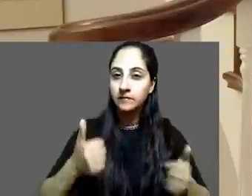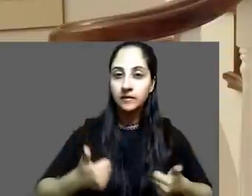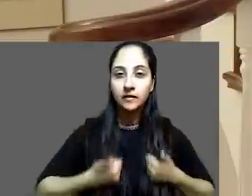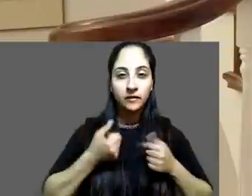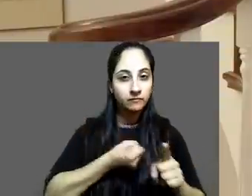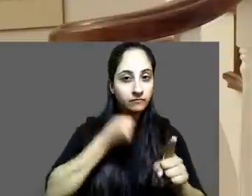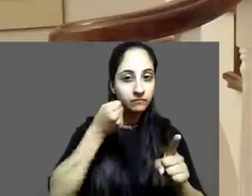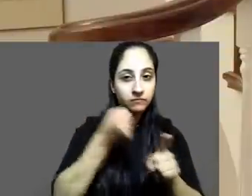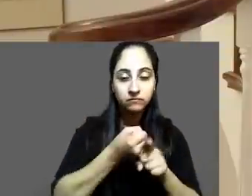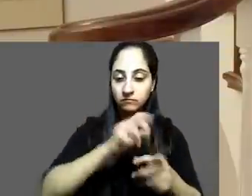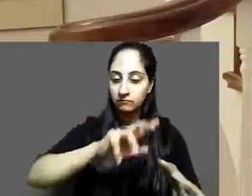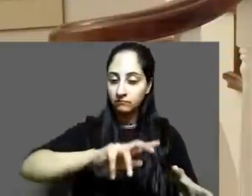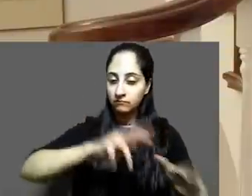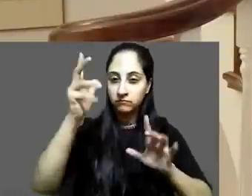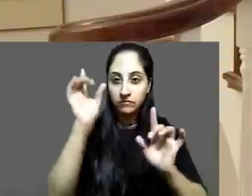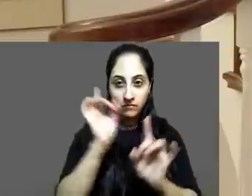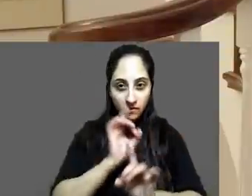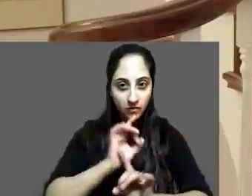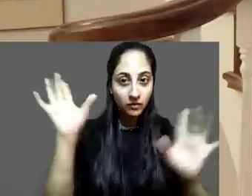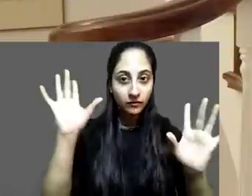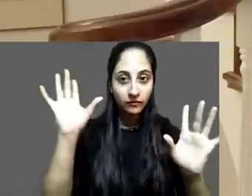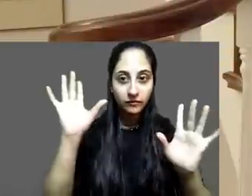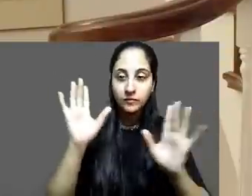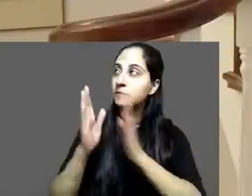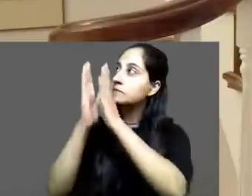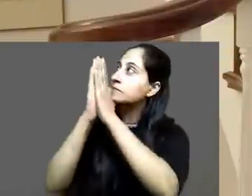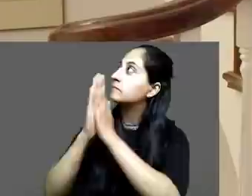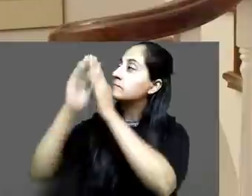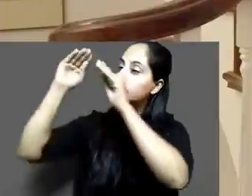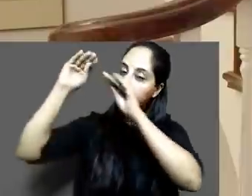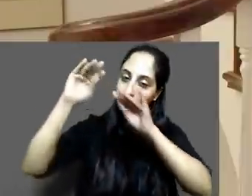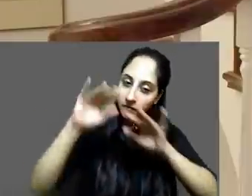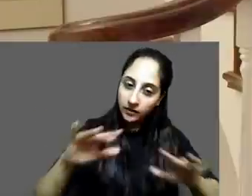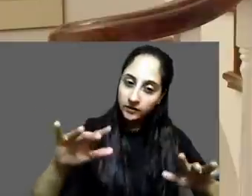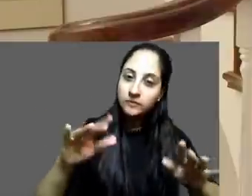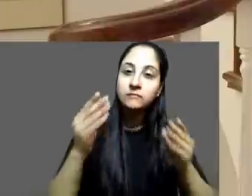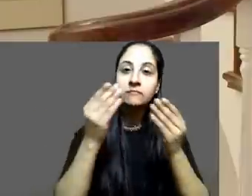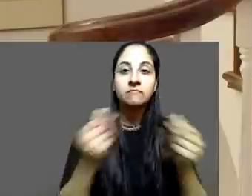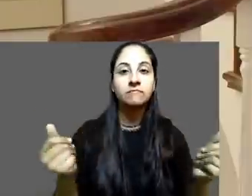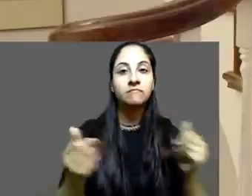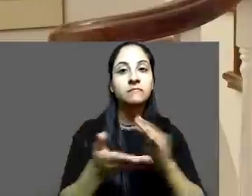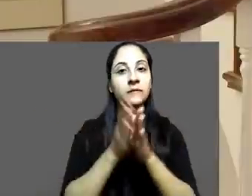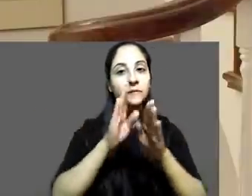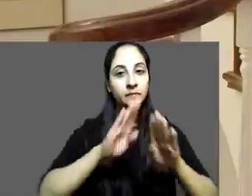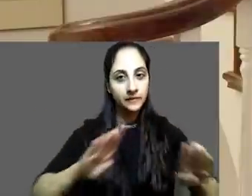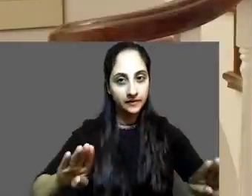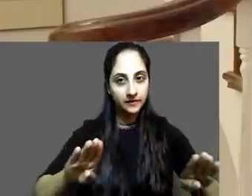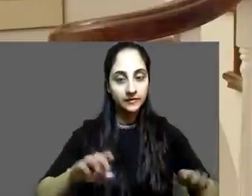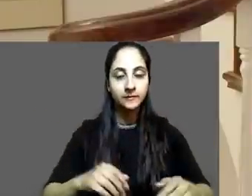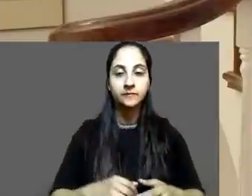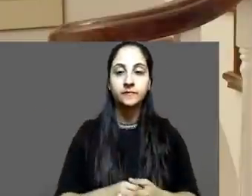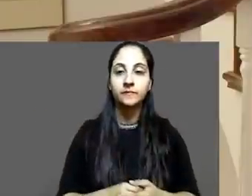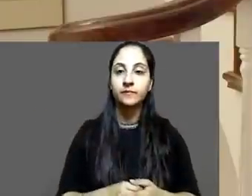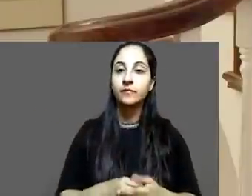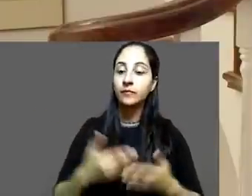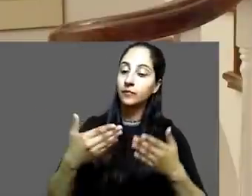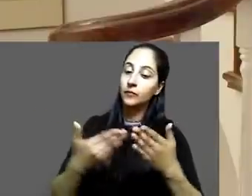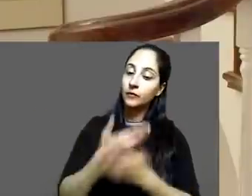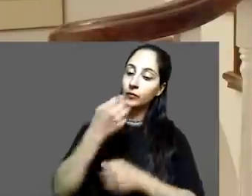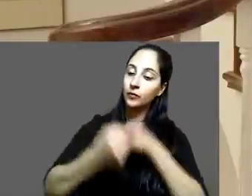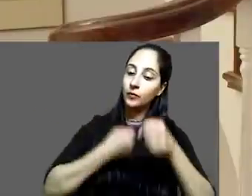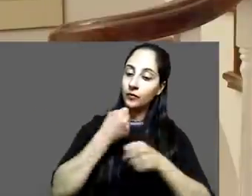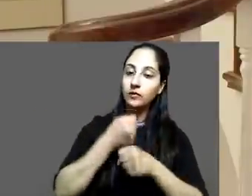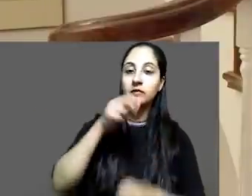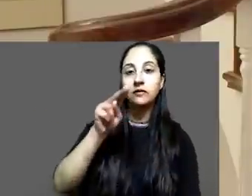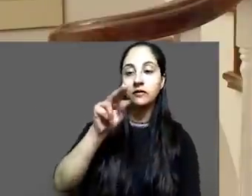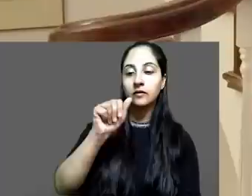who are facing hardship. Let us also remember that Nowruz is an opportunity for us to think about